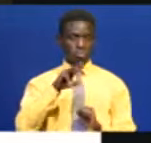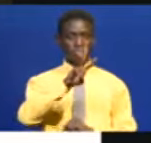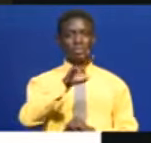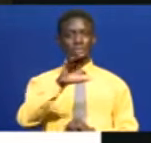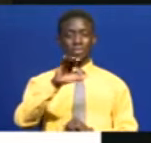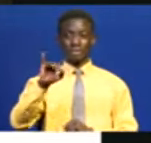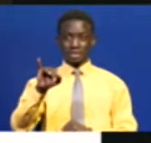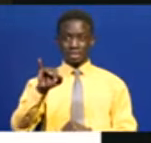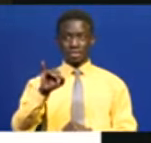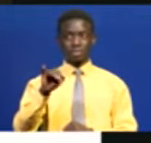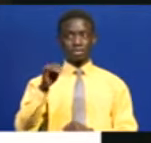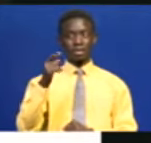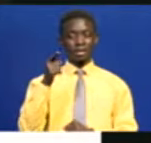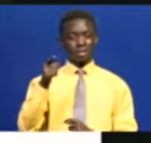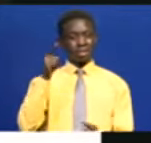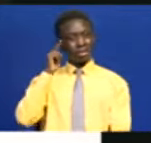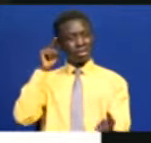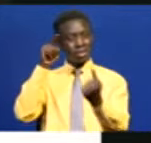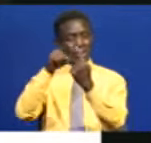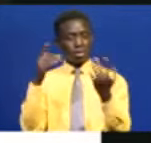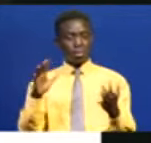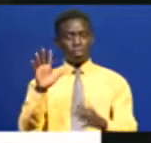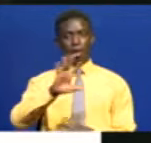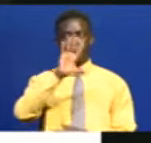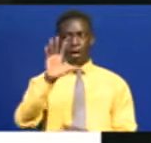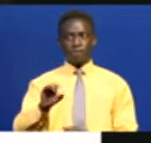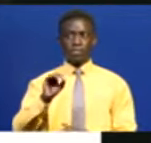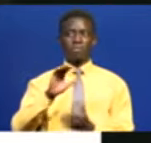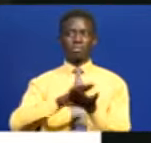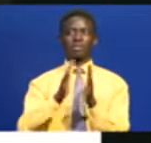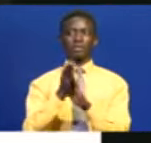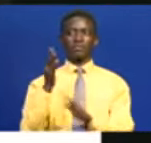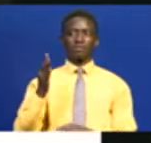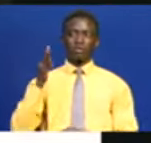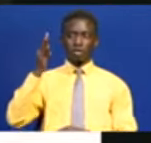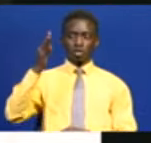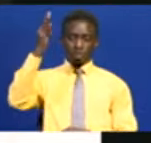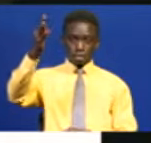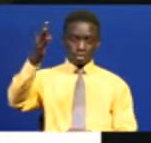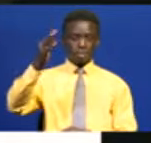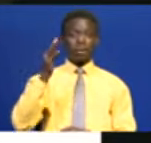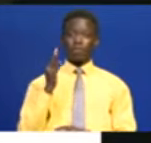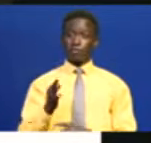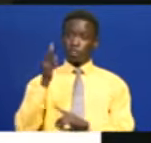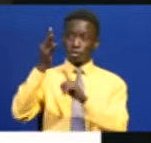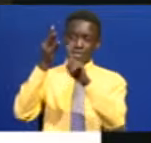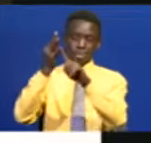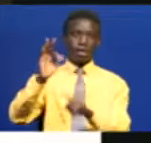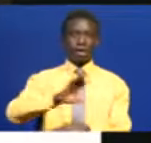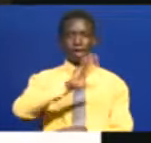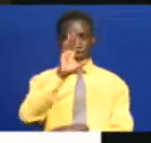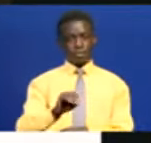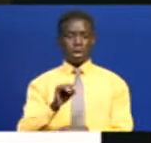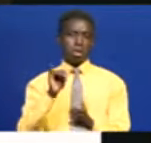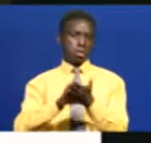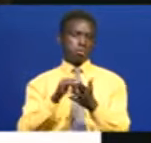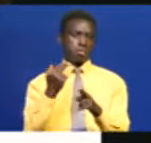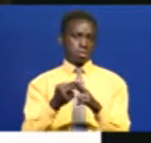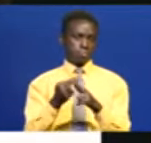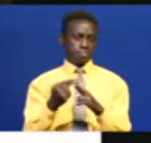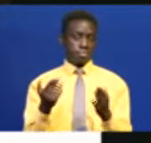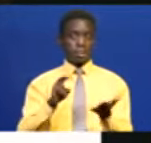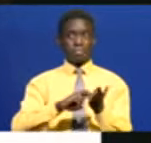forum target that is Africa is future, future is Africa. The theme is like that. And so